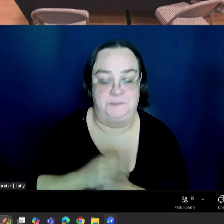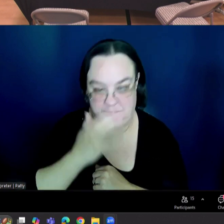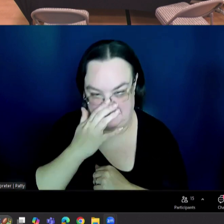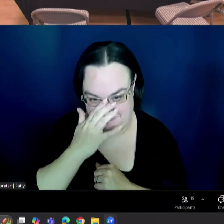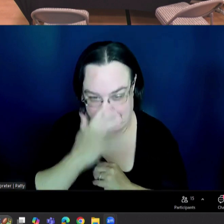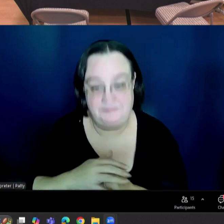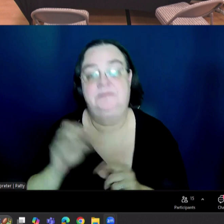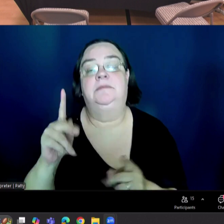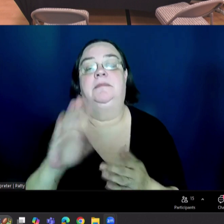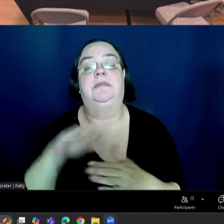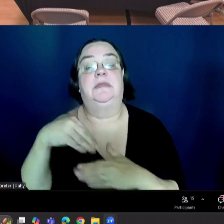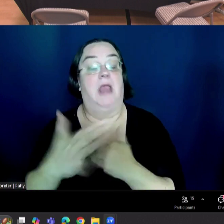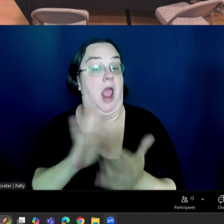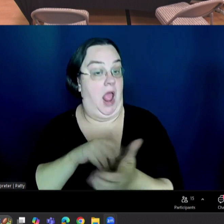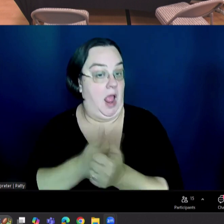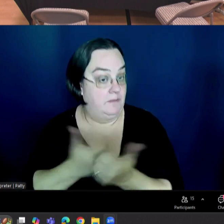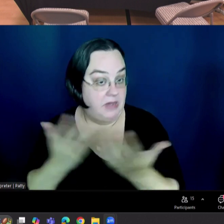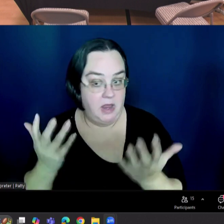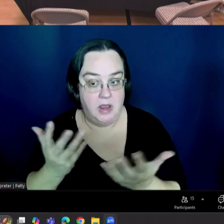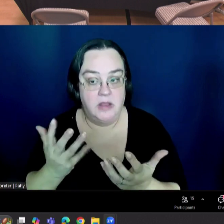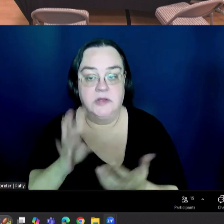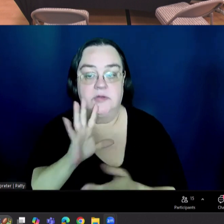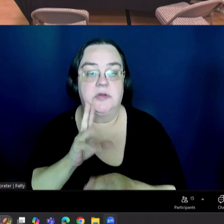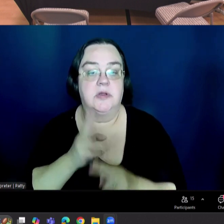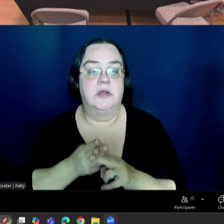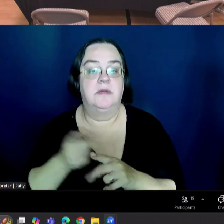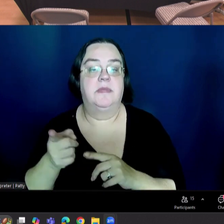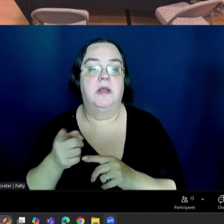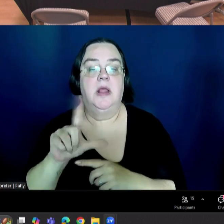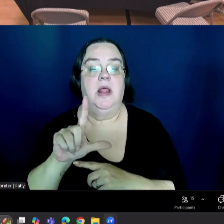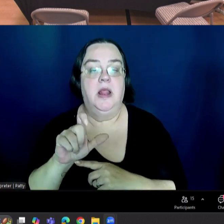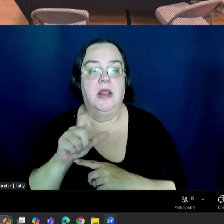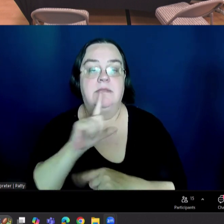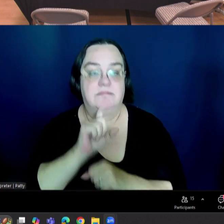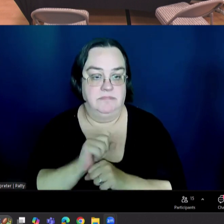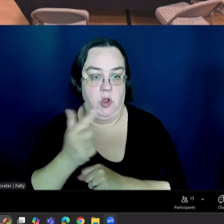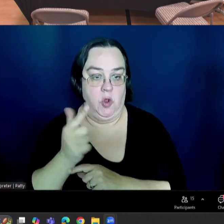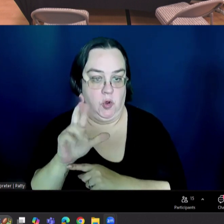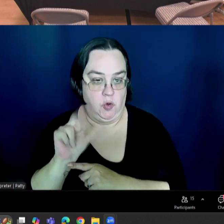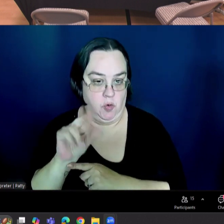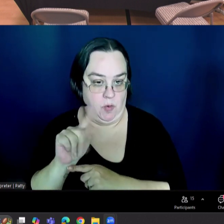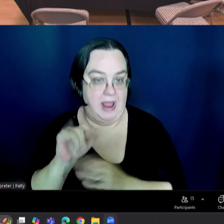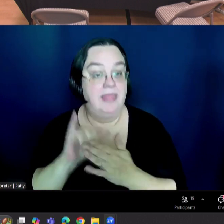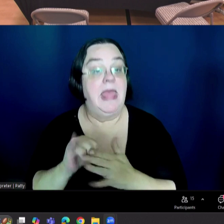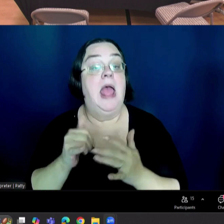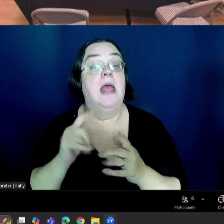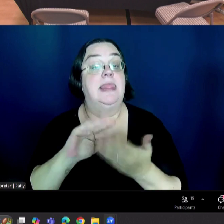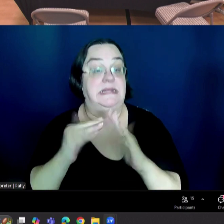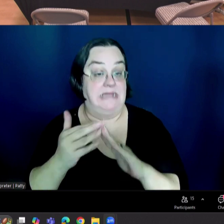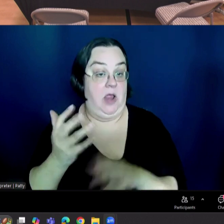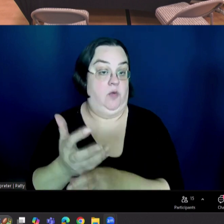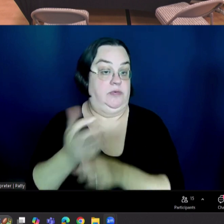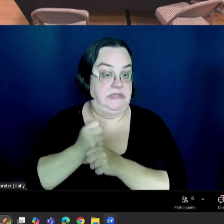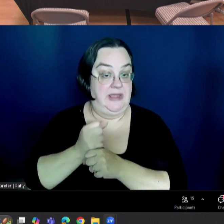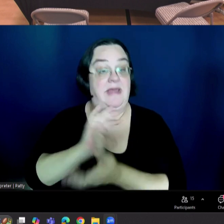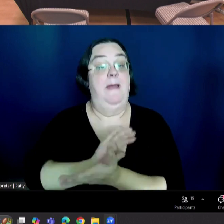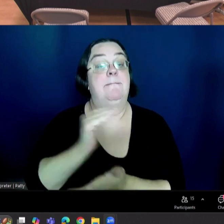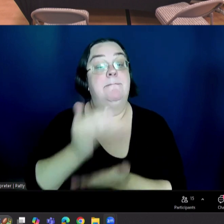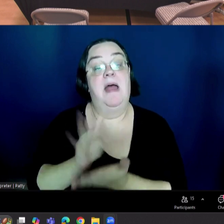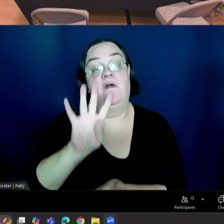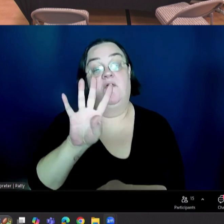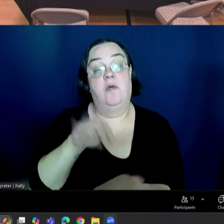The next update I have is regarding a legit grant that was awarded to the town in the amount of